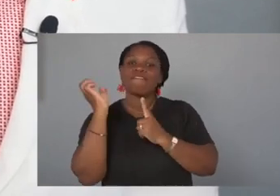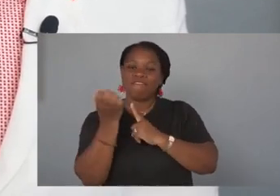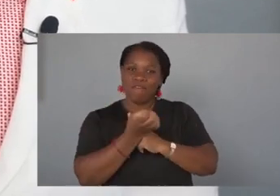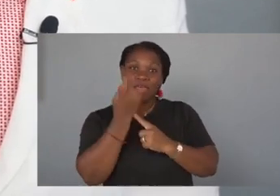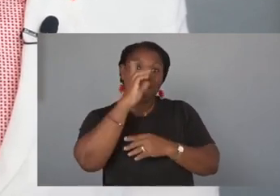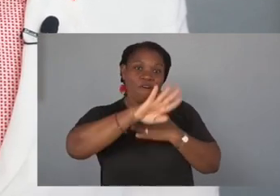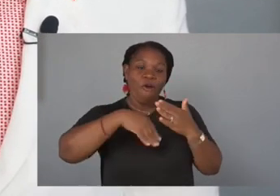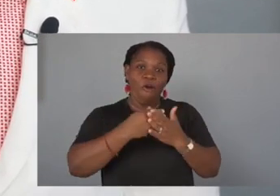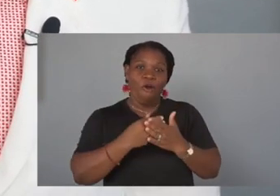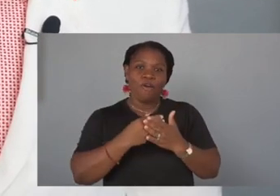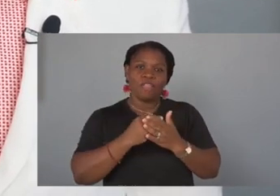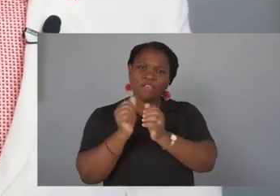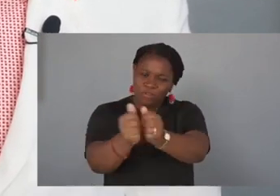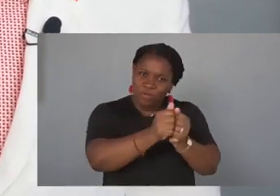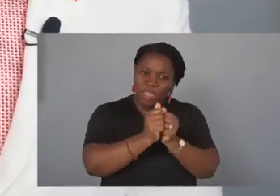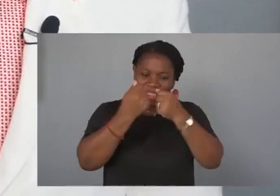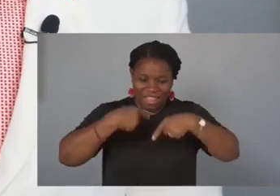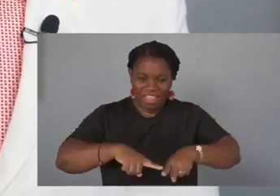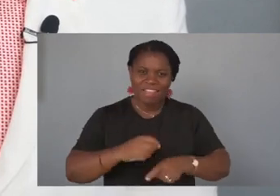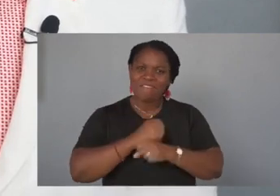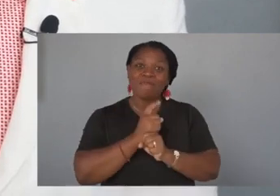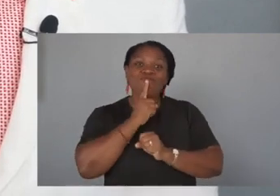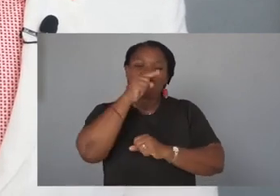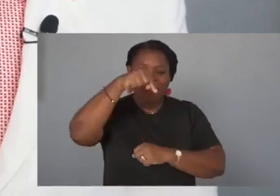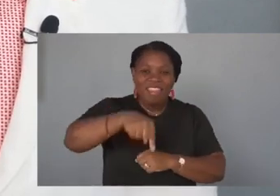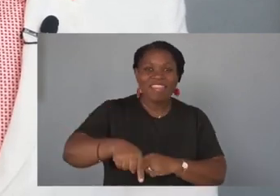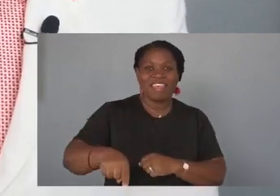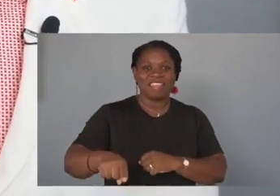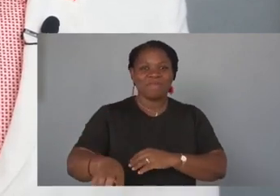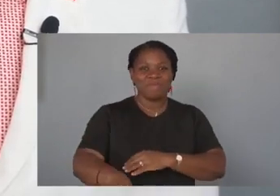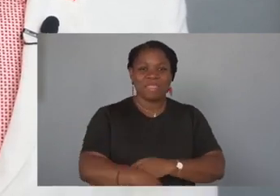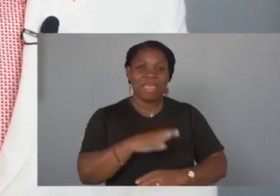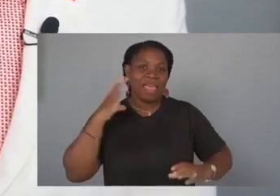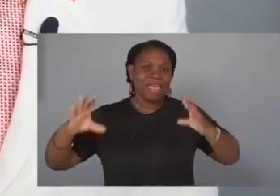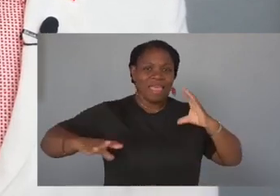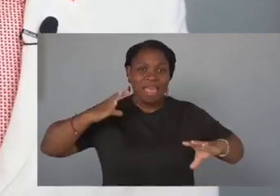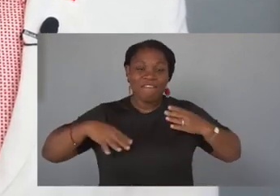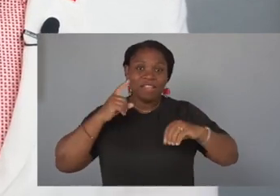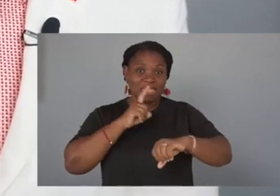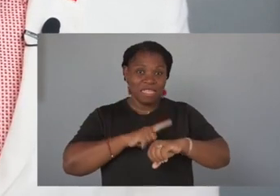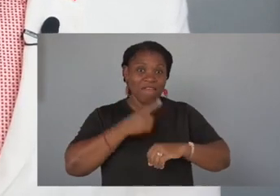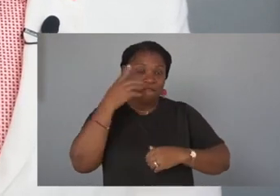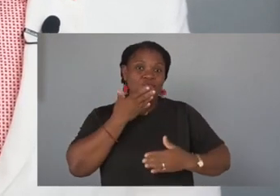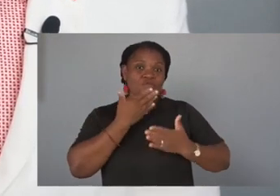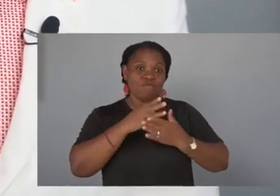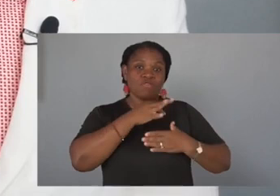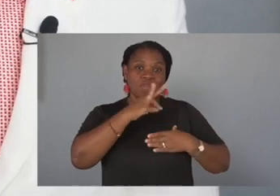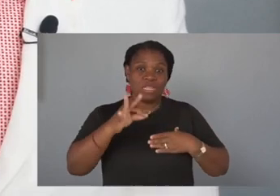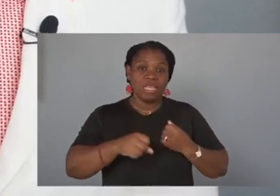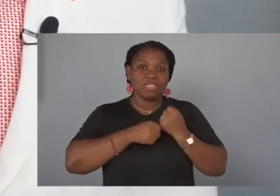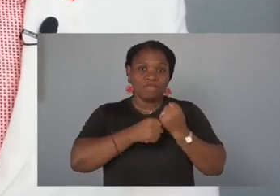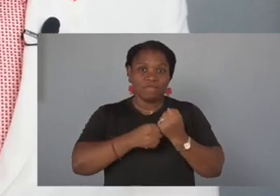secure environment for all. Together, let us ensure that this carnival season is remembered for its positive spirit and